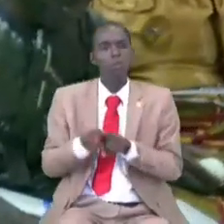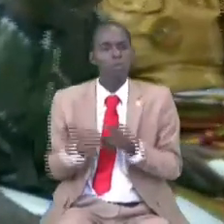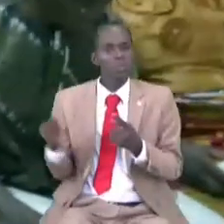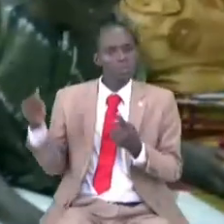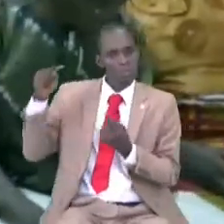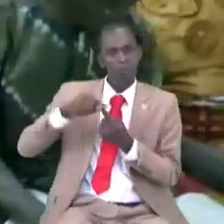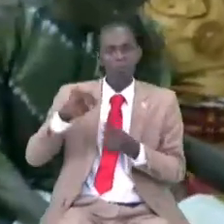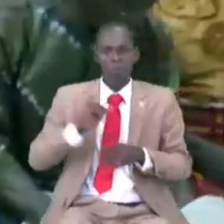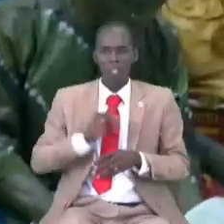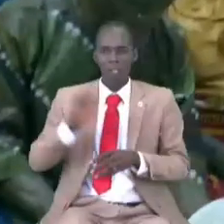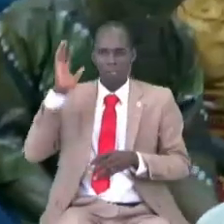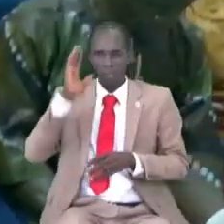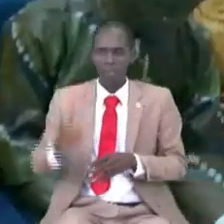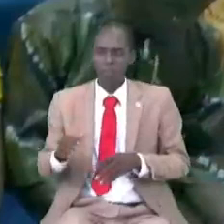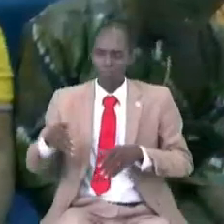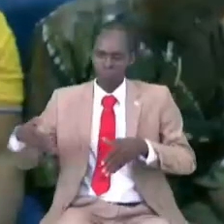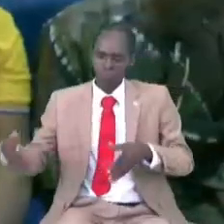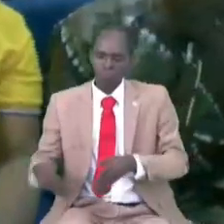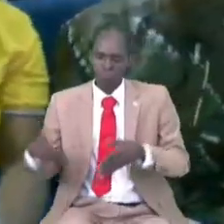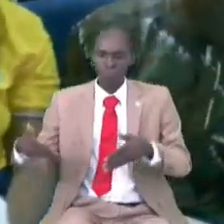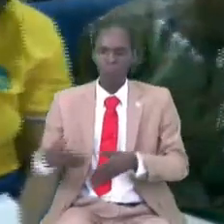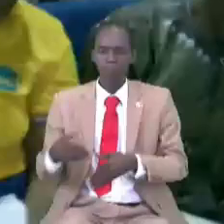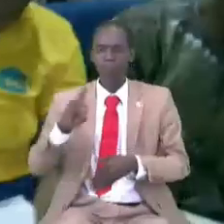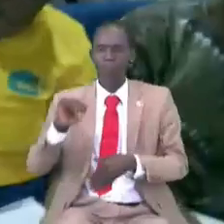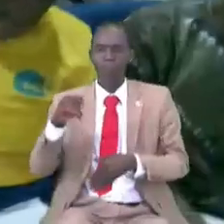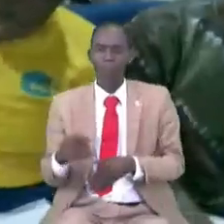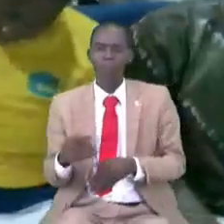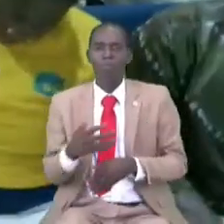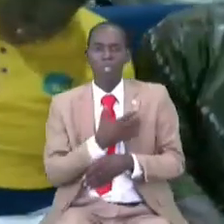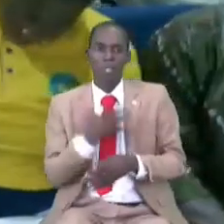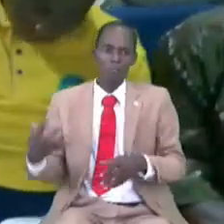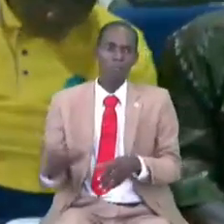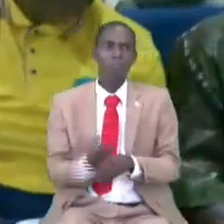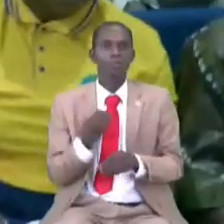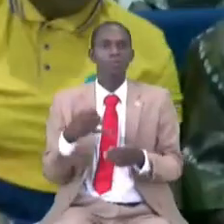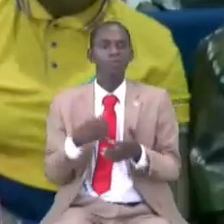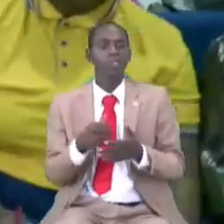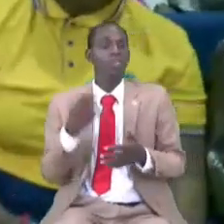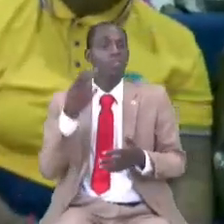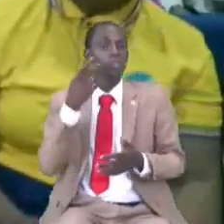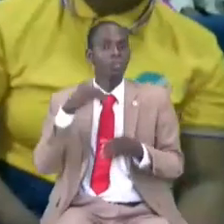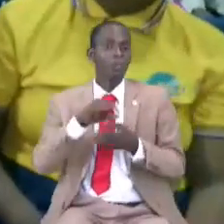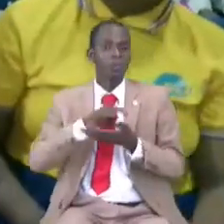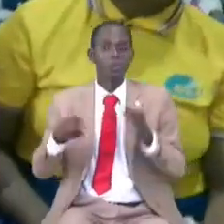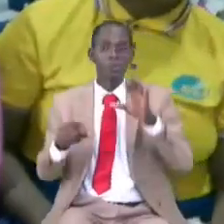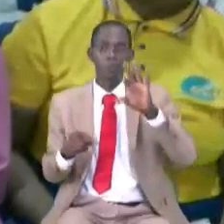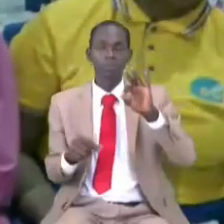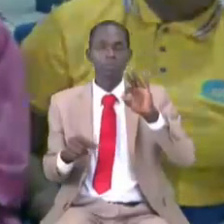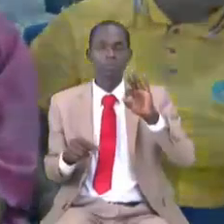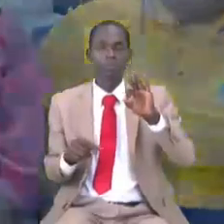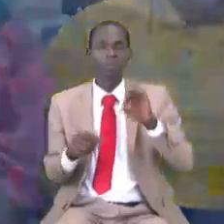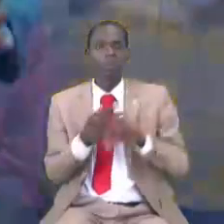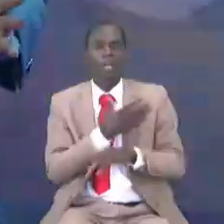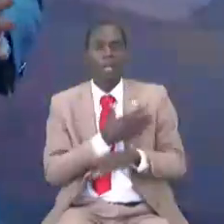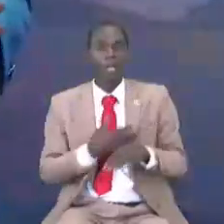each. Then in verse 9, it says in verse 9, and if it bear fruit, well. It